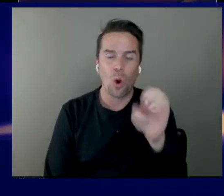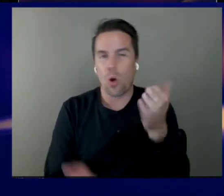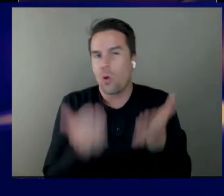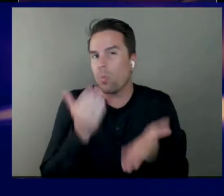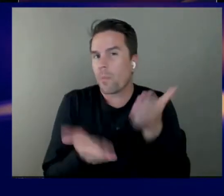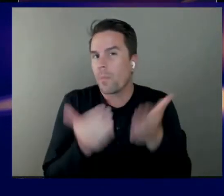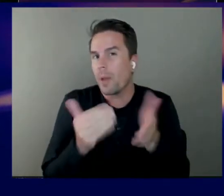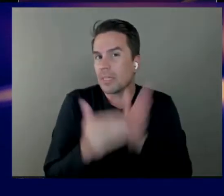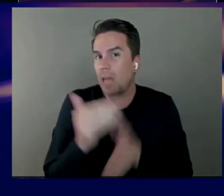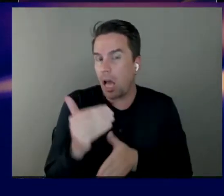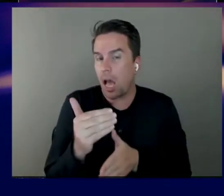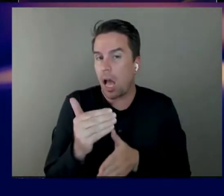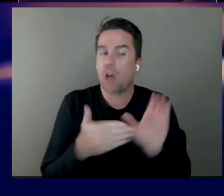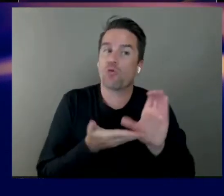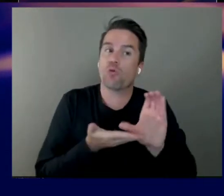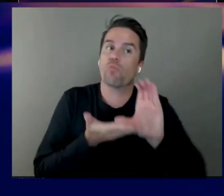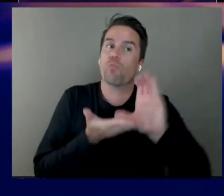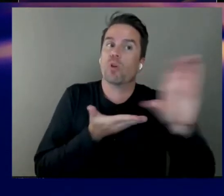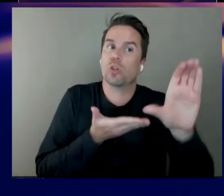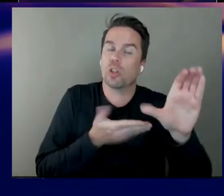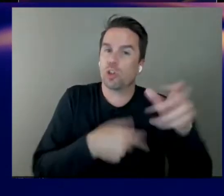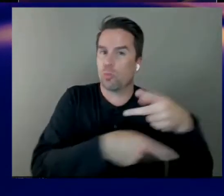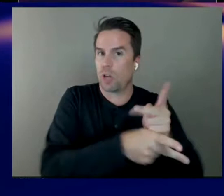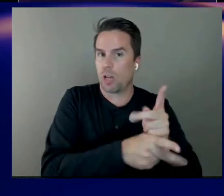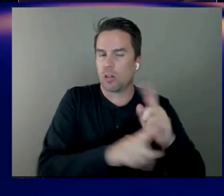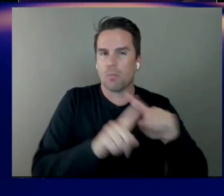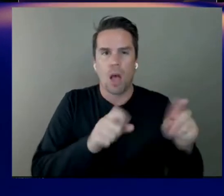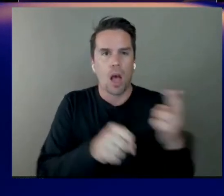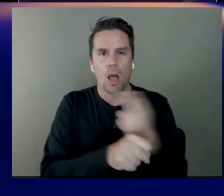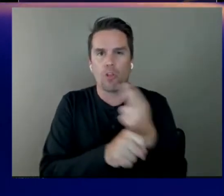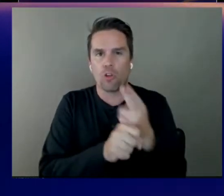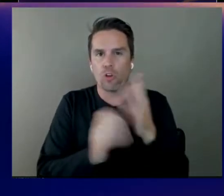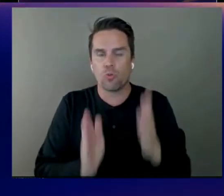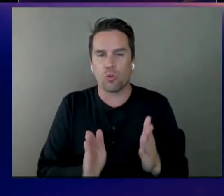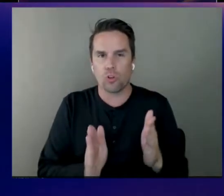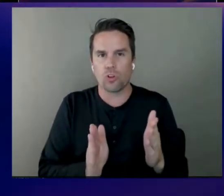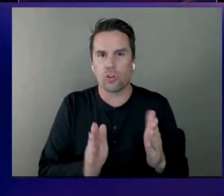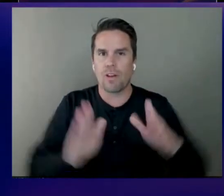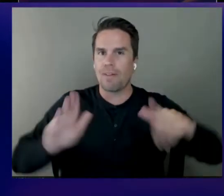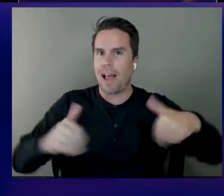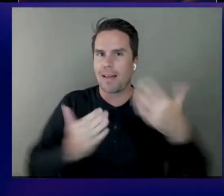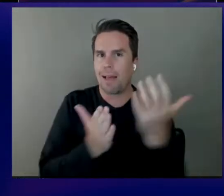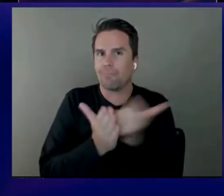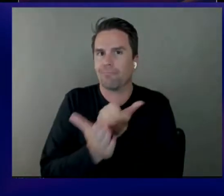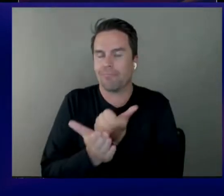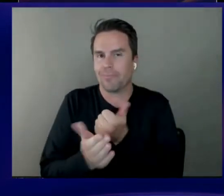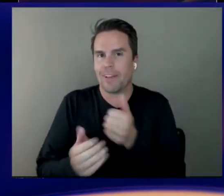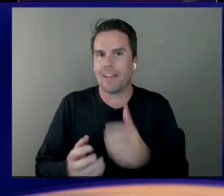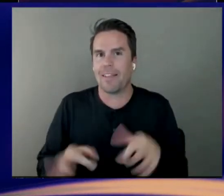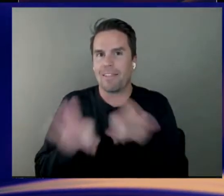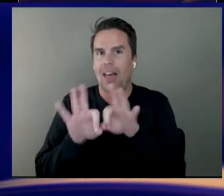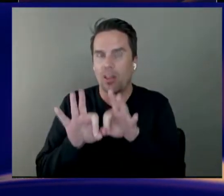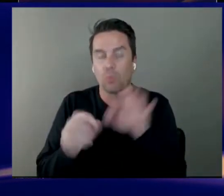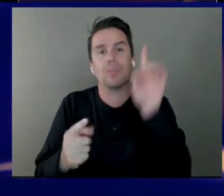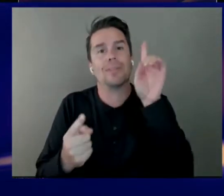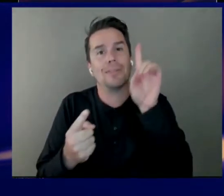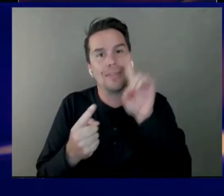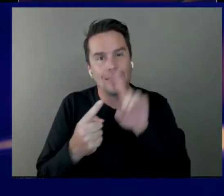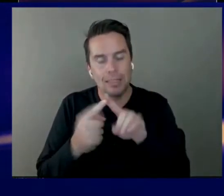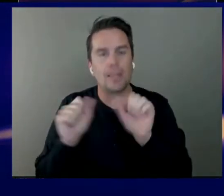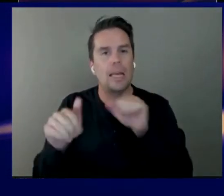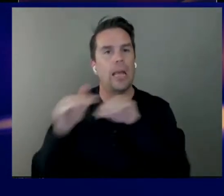to production, but you're not delivering value to users until users can access the feature. And so